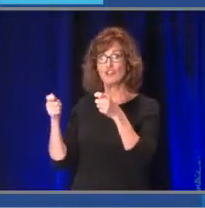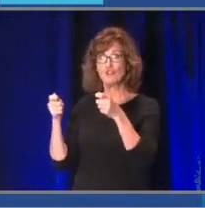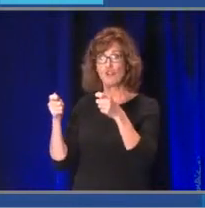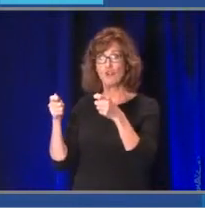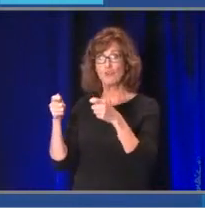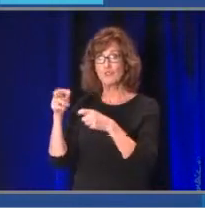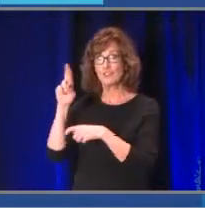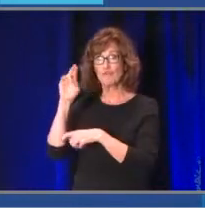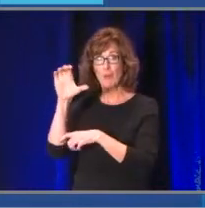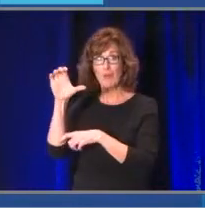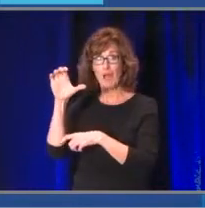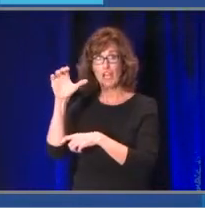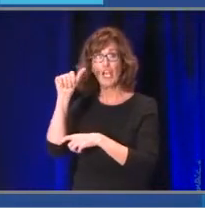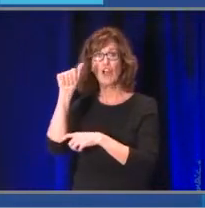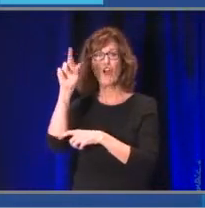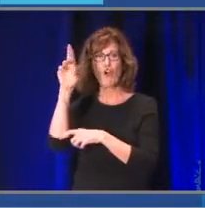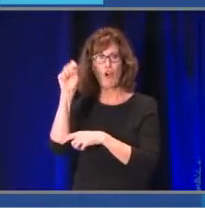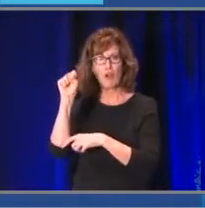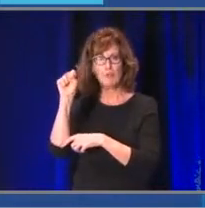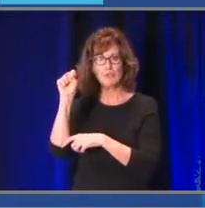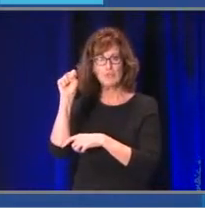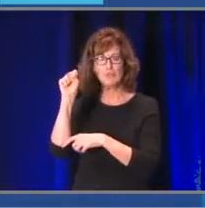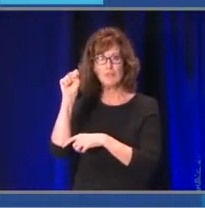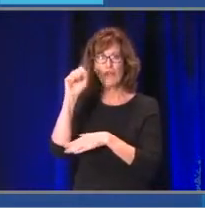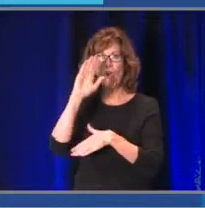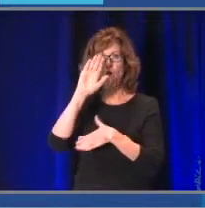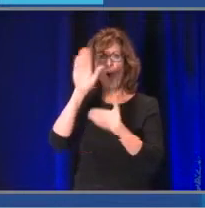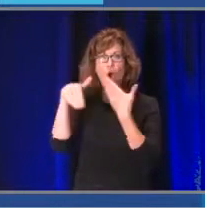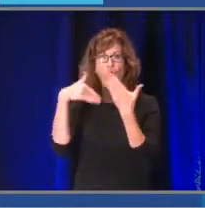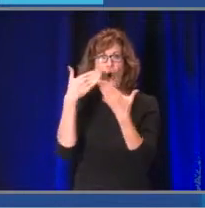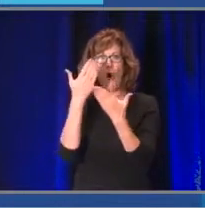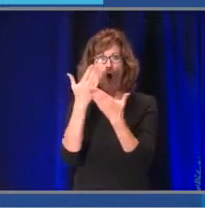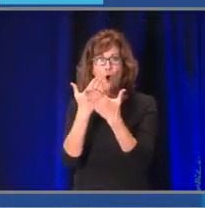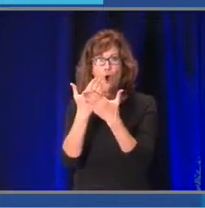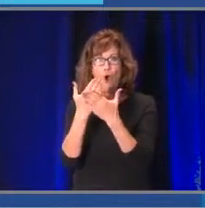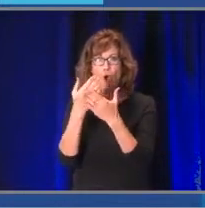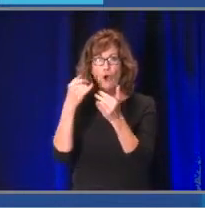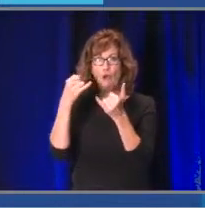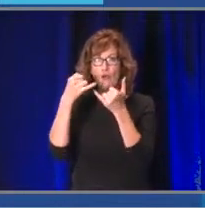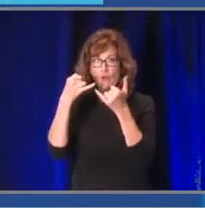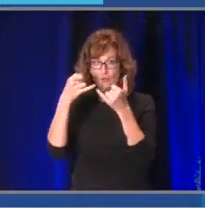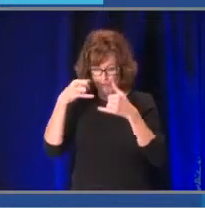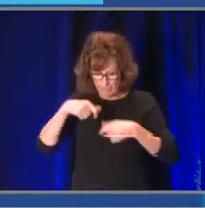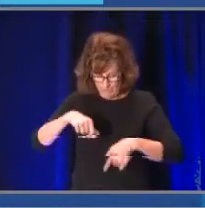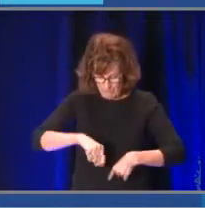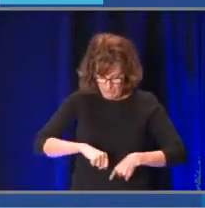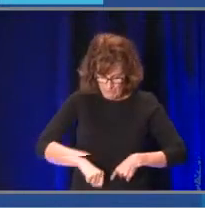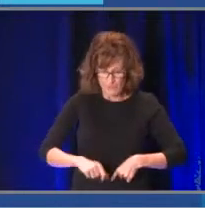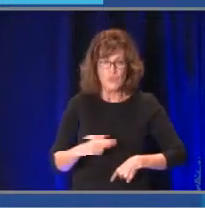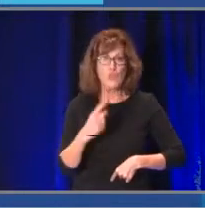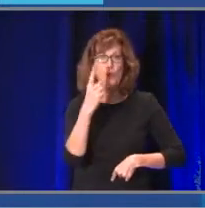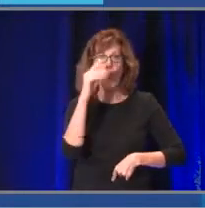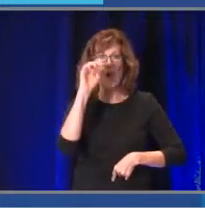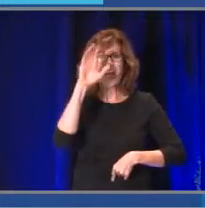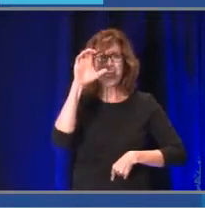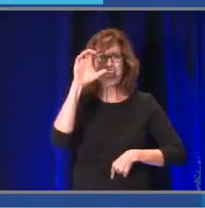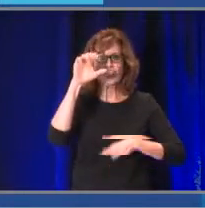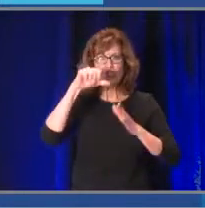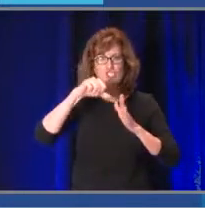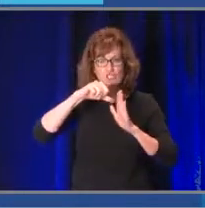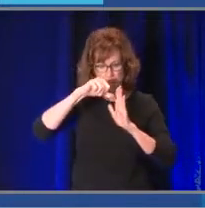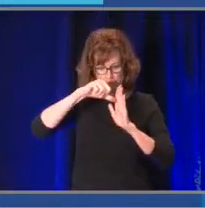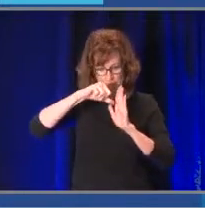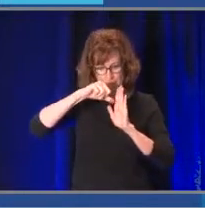this technology, all the instruments go through a 1-inch incision. The surgeon controls the